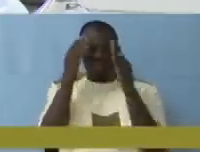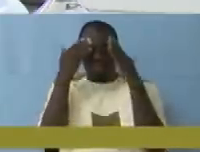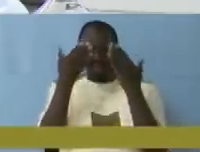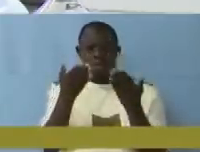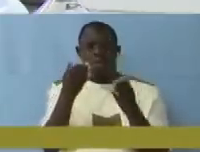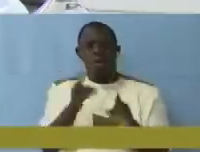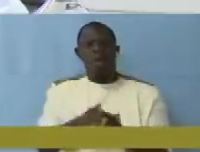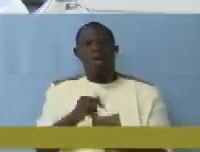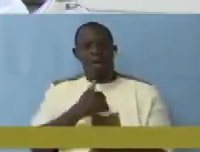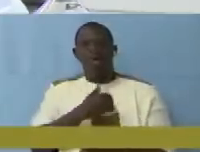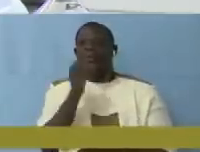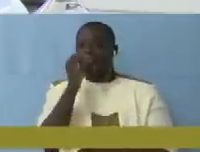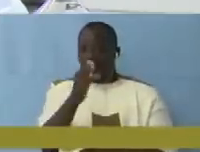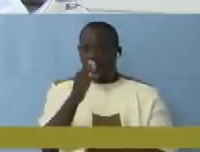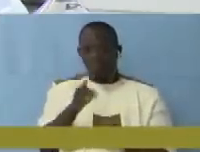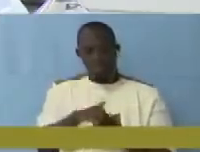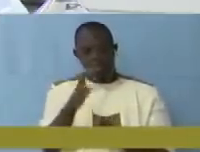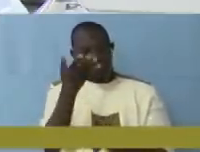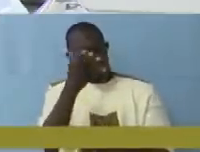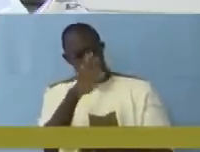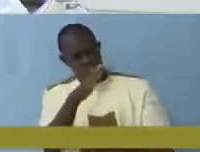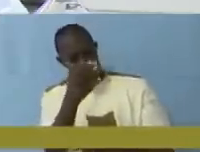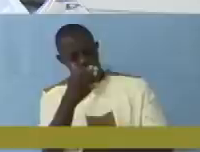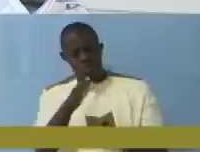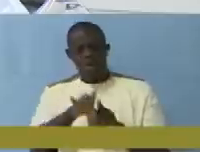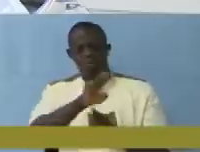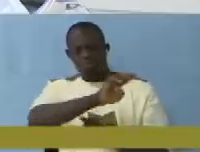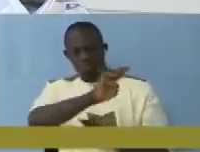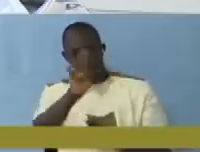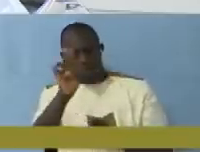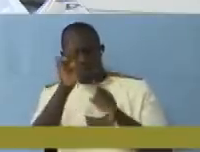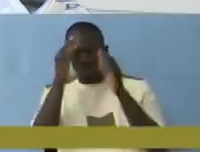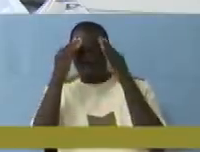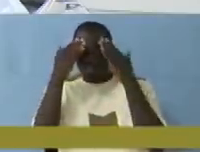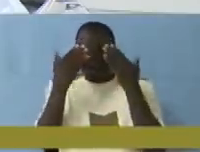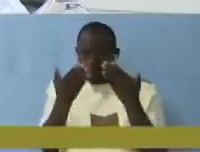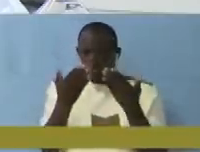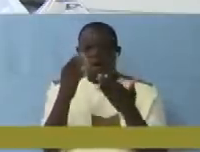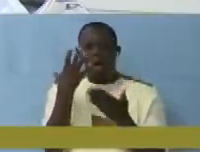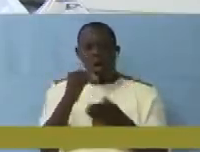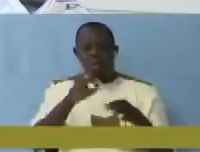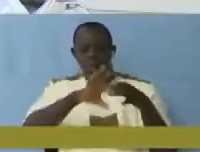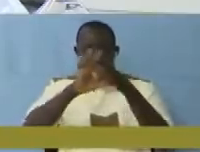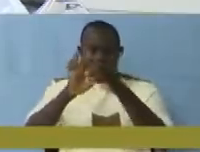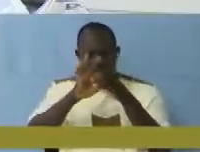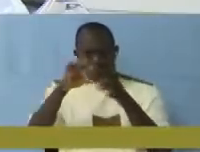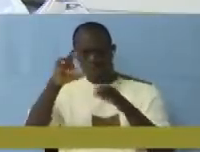know About what? how the organization worked and